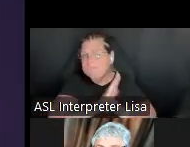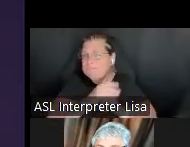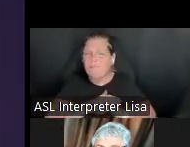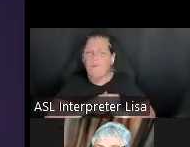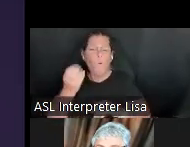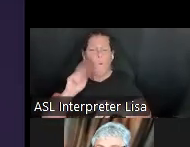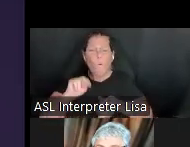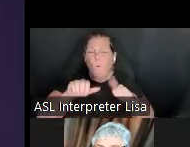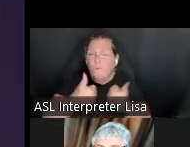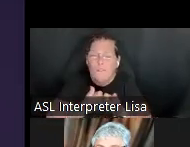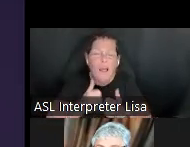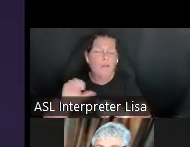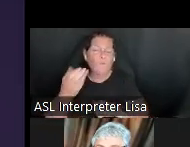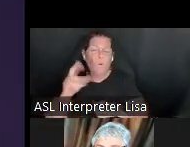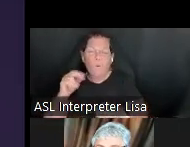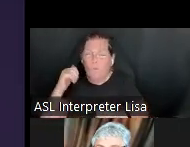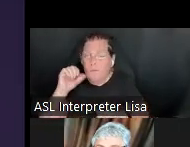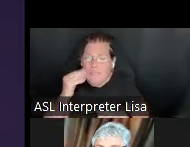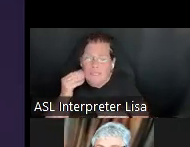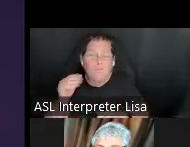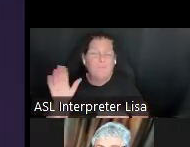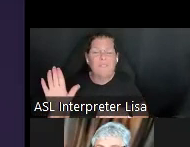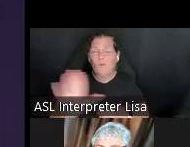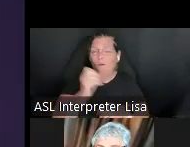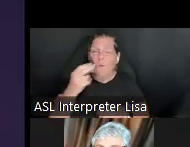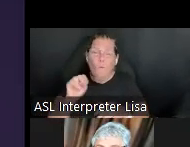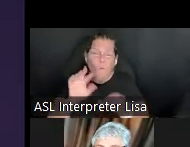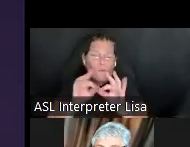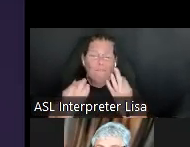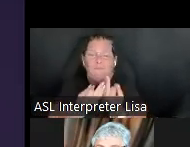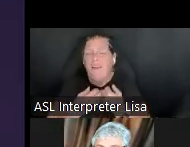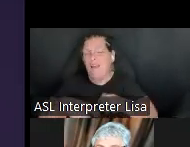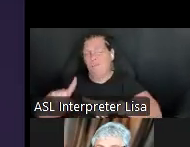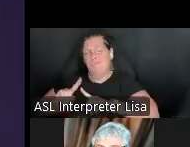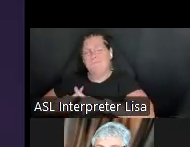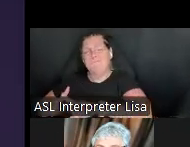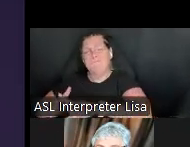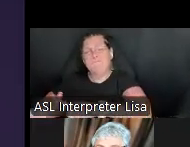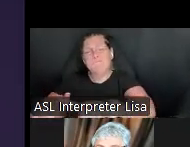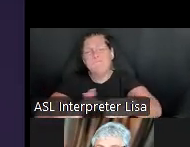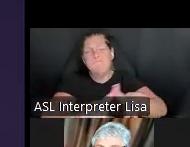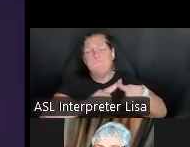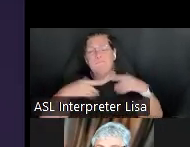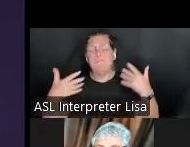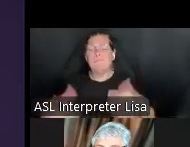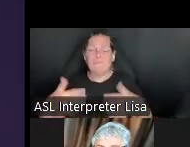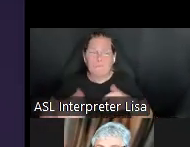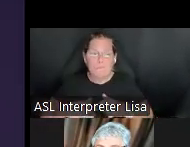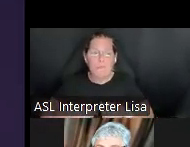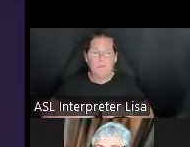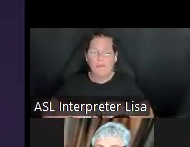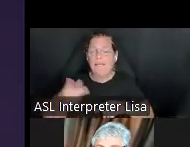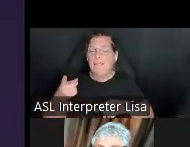The family rehabilitation professionals, supported employment specialists, and